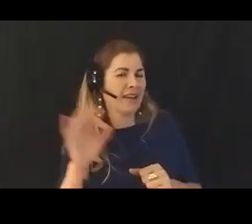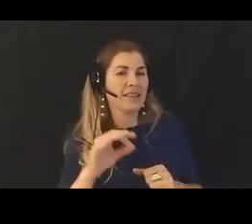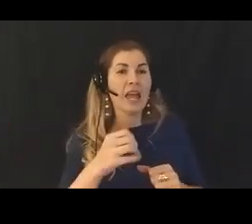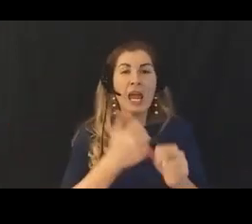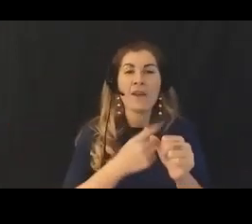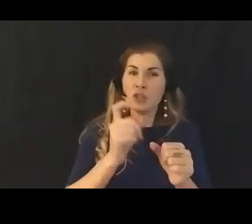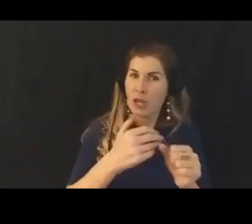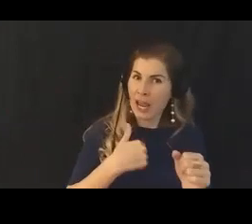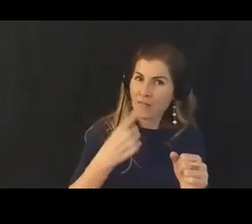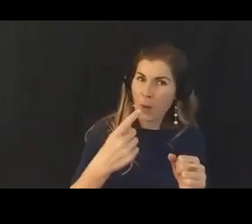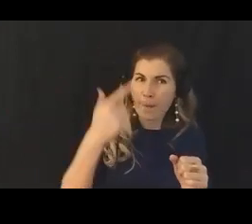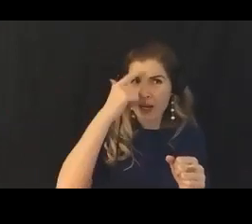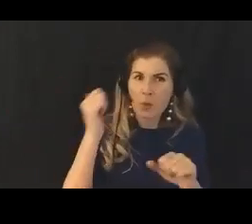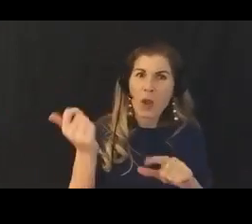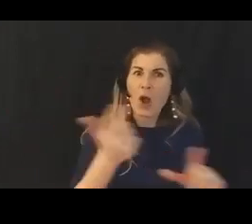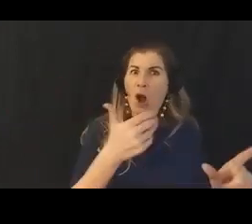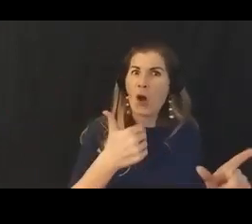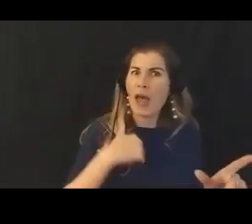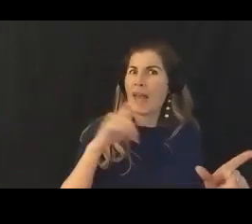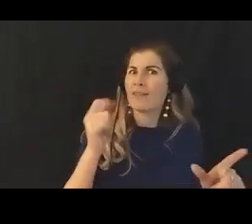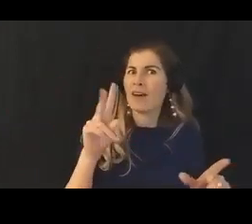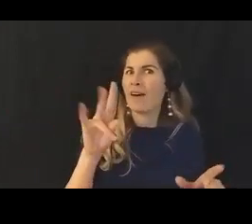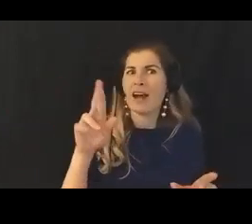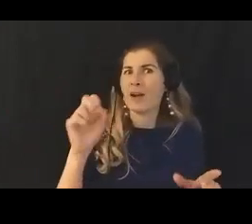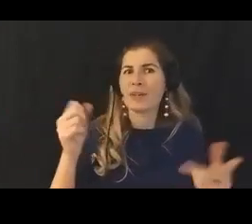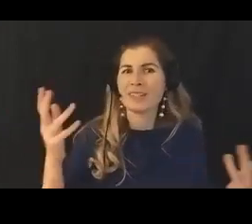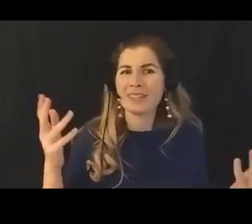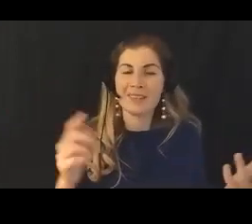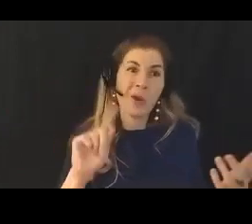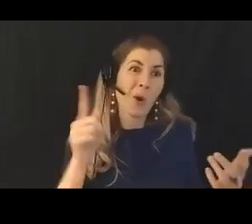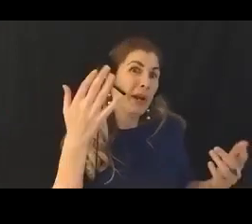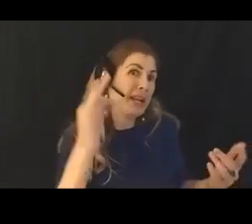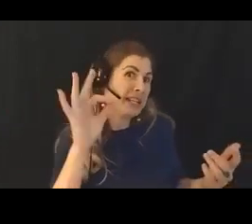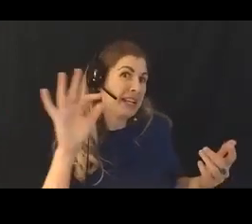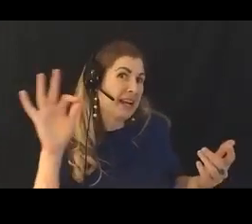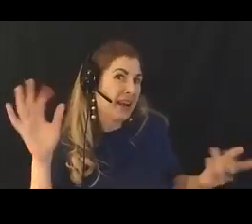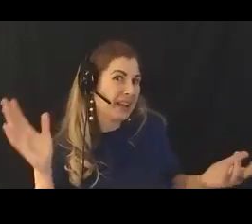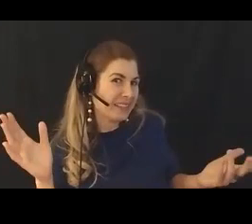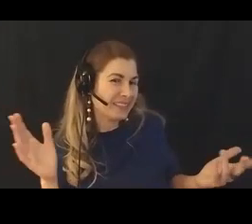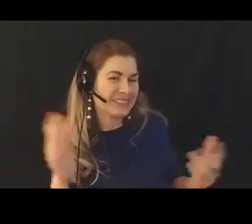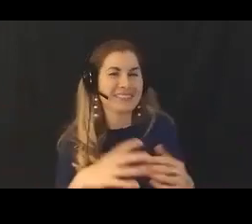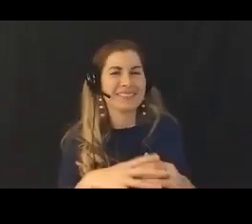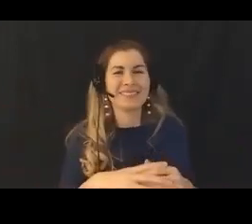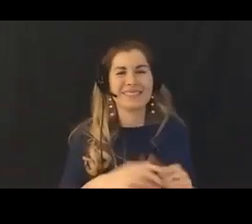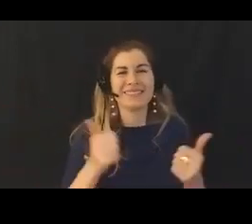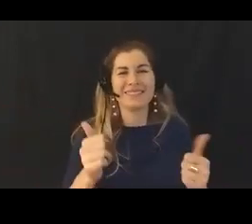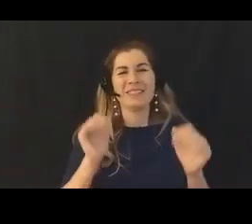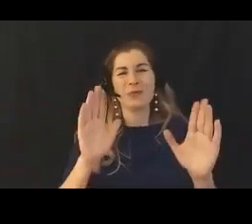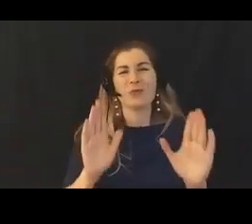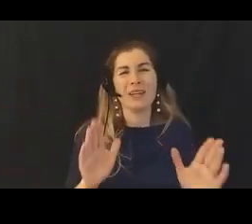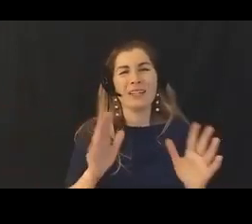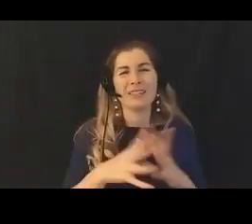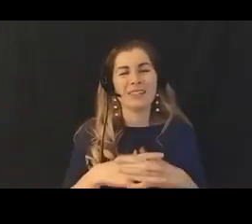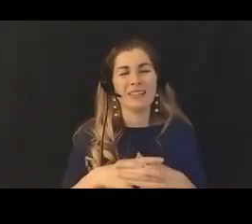should have one because we all have the virus. Only $19.99. Great. Thank you so